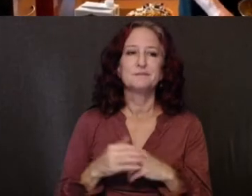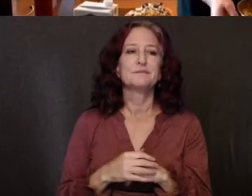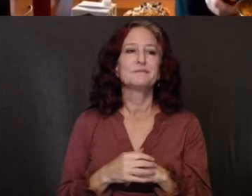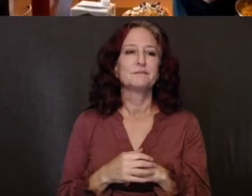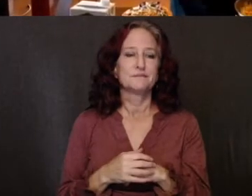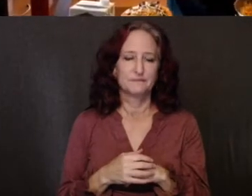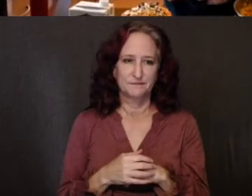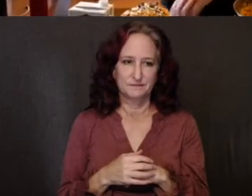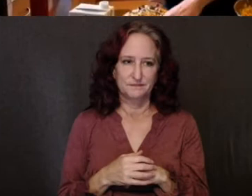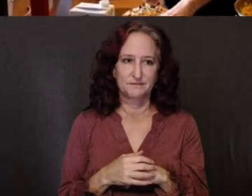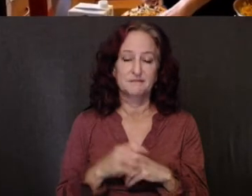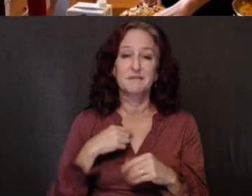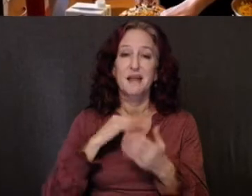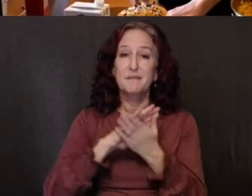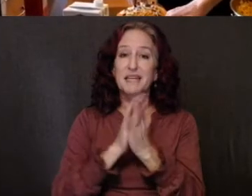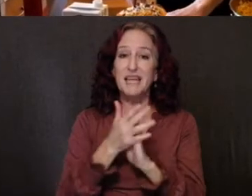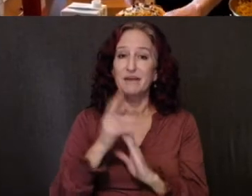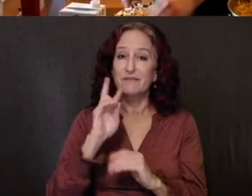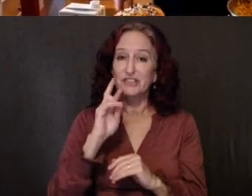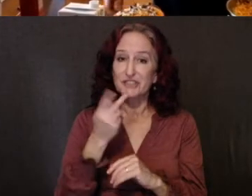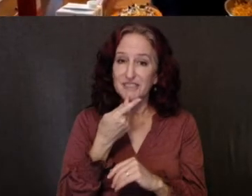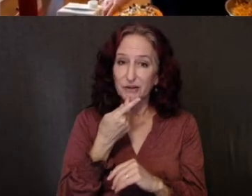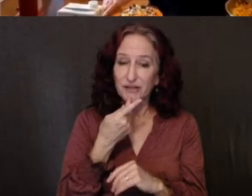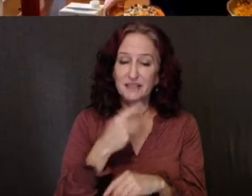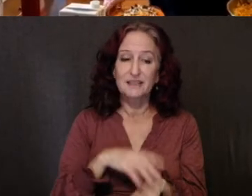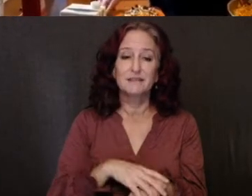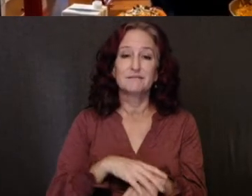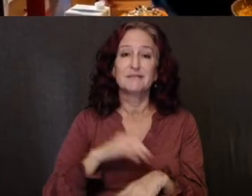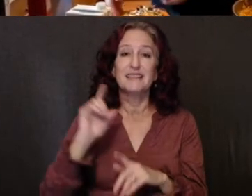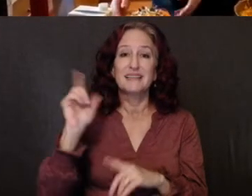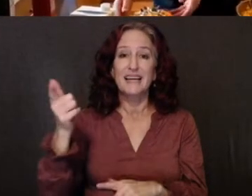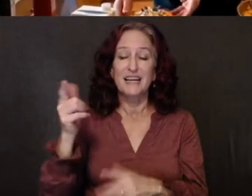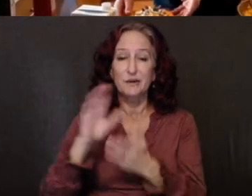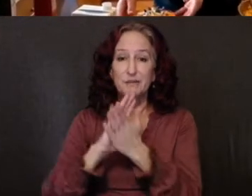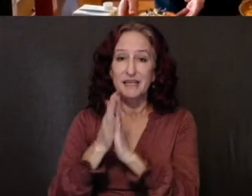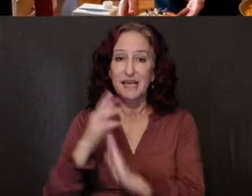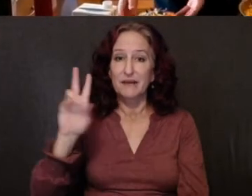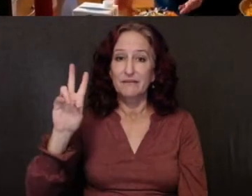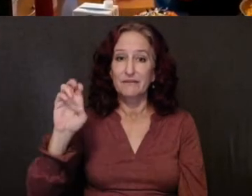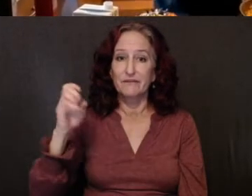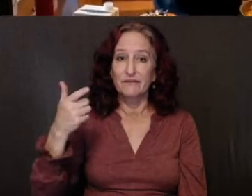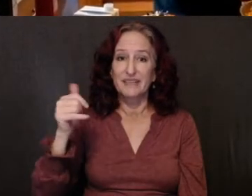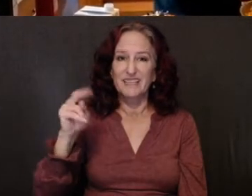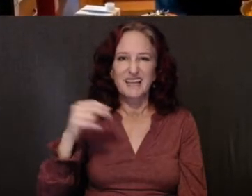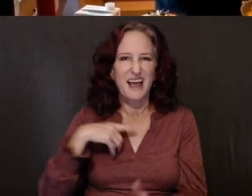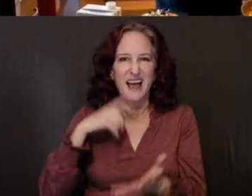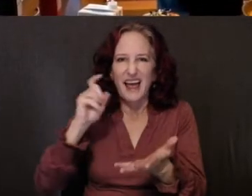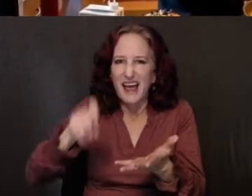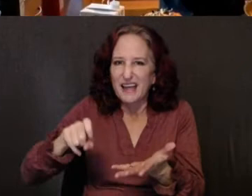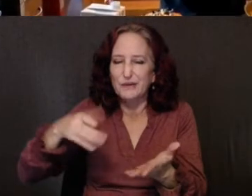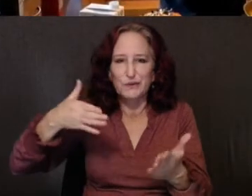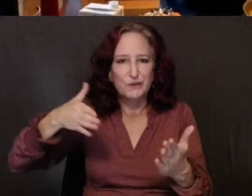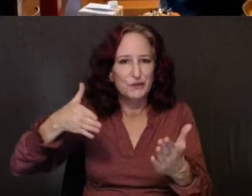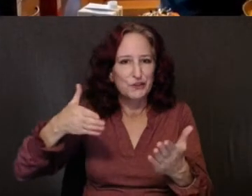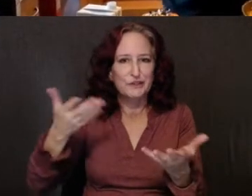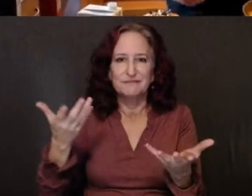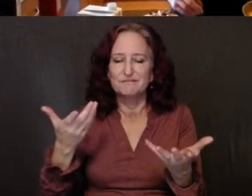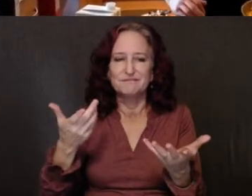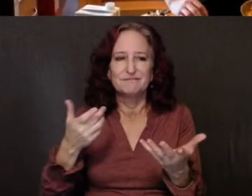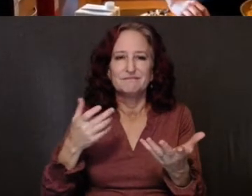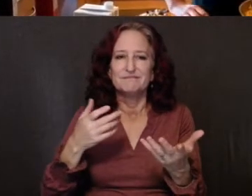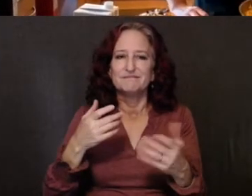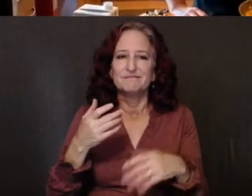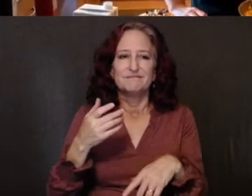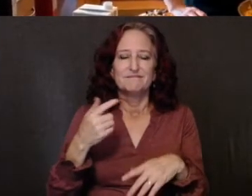kid? Yeah, I always cooked when I was a kid. You know, and then once I became vegetarian and